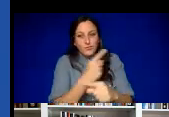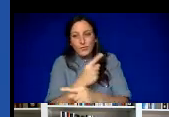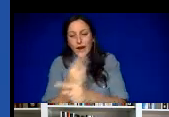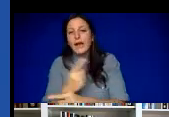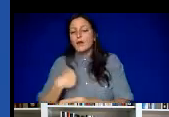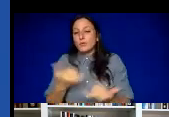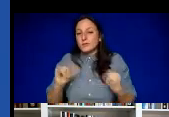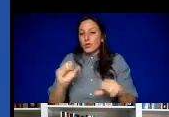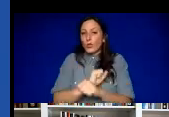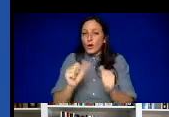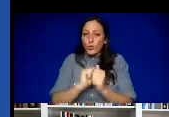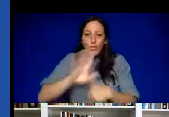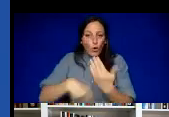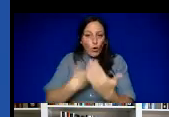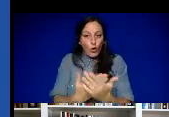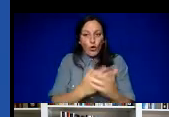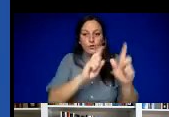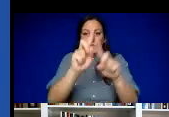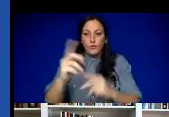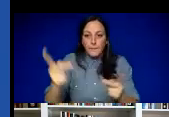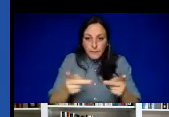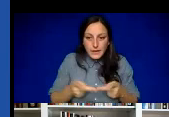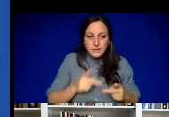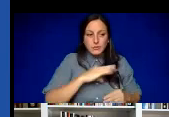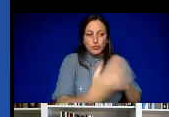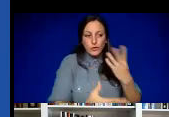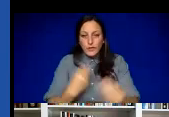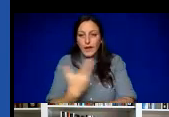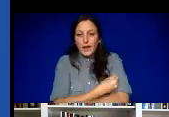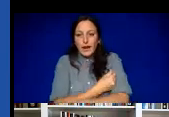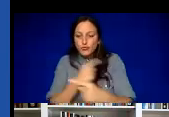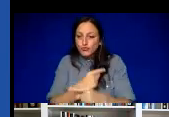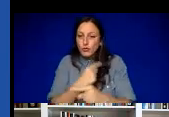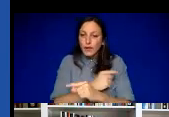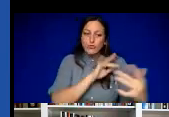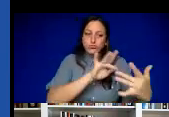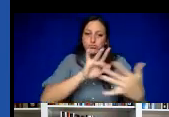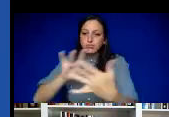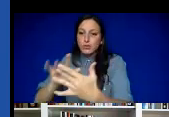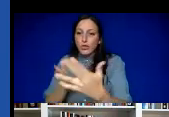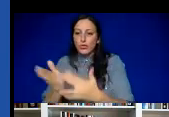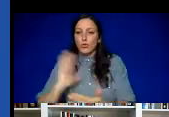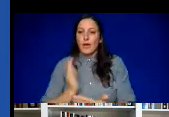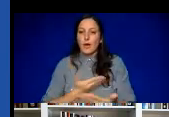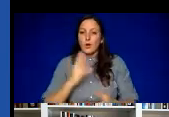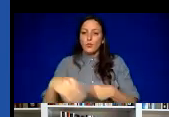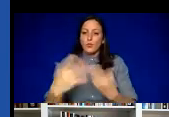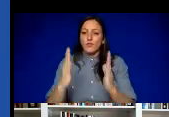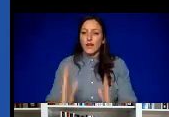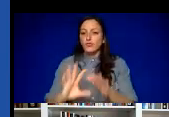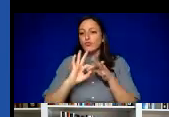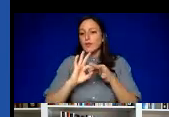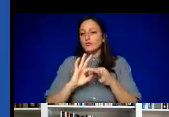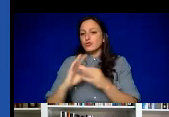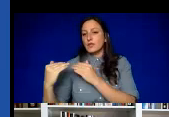of our providers. We have regular contact with them through our Provider Relations and Accountability Center. It's weekly contact from